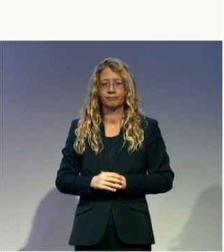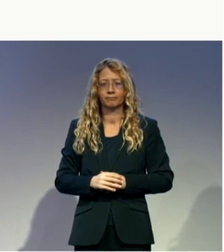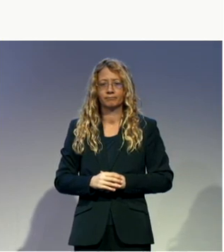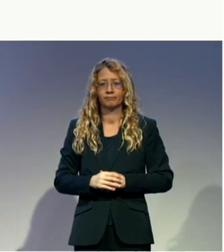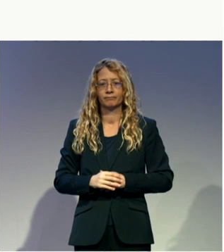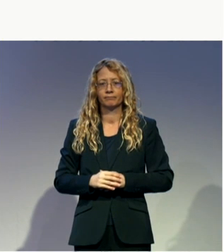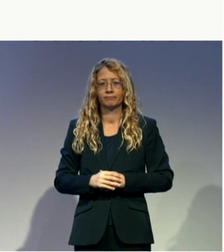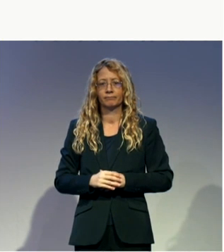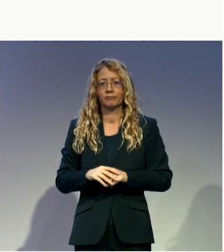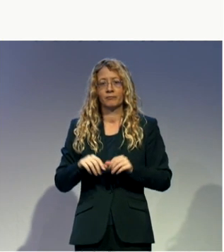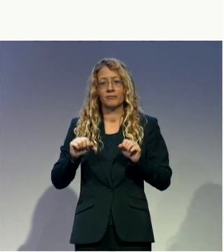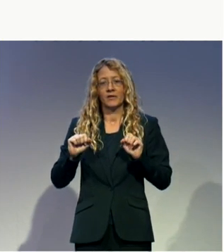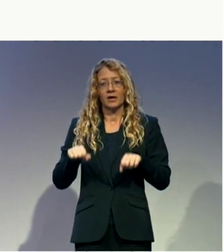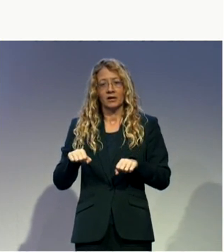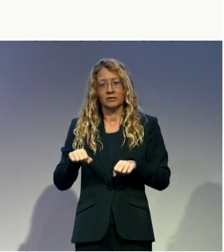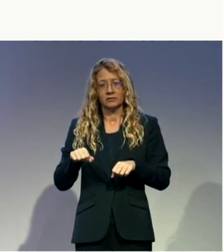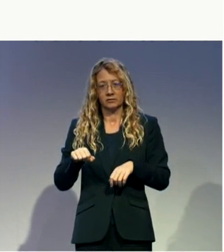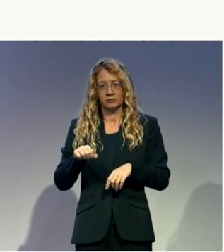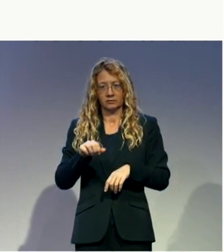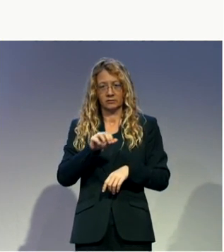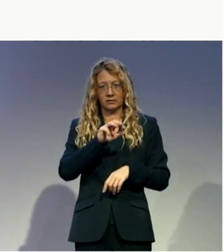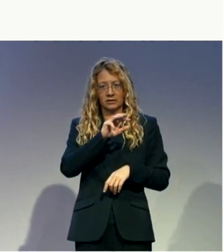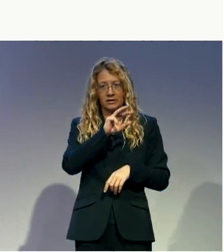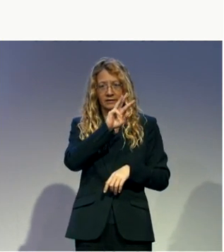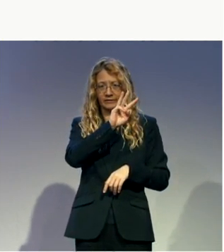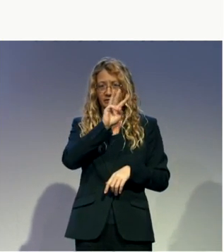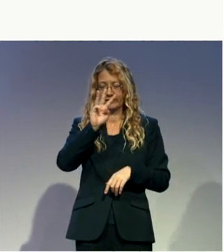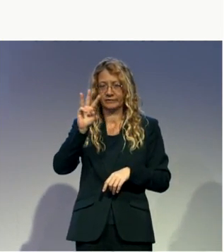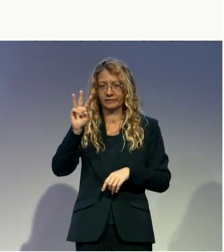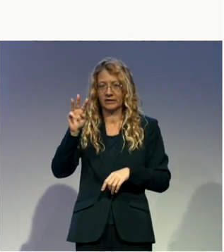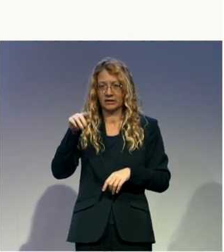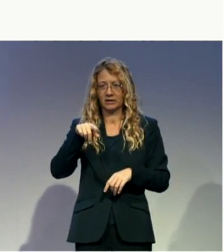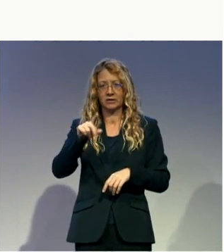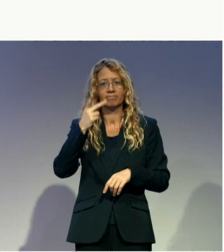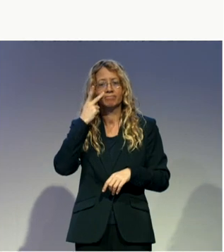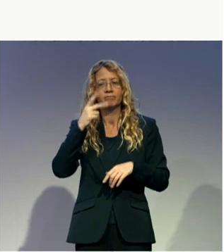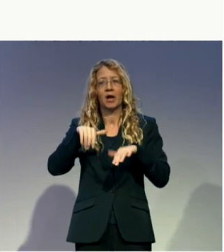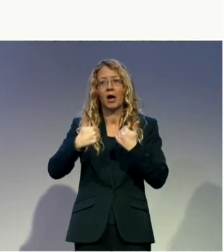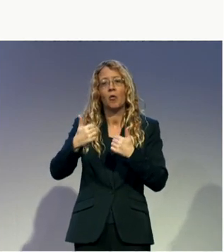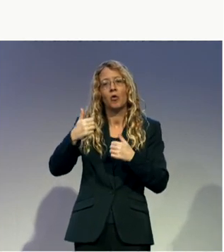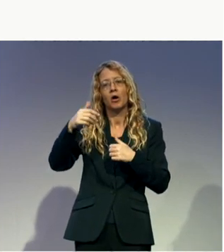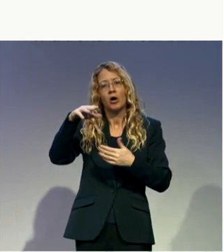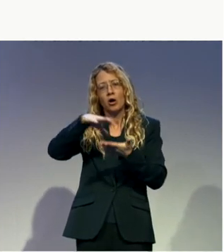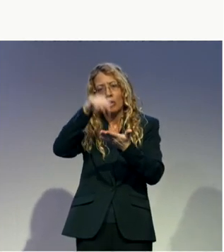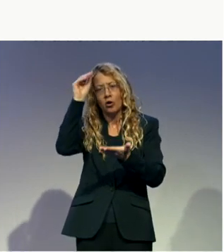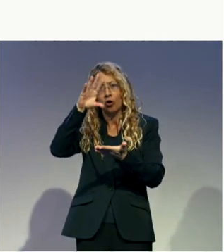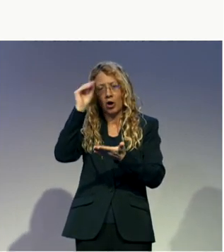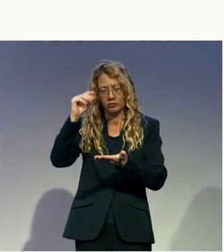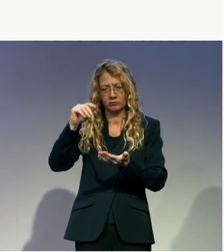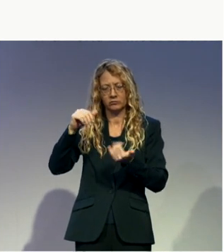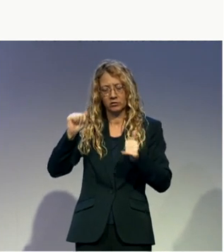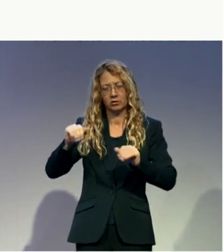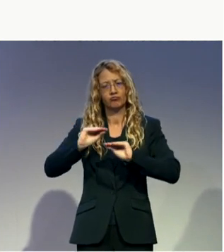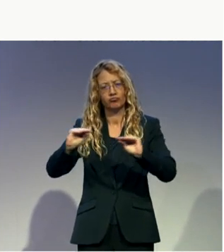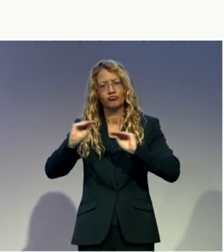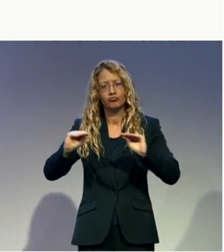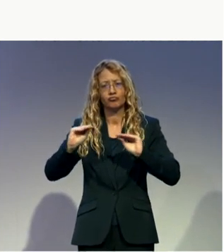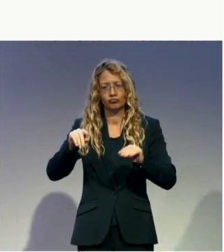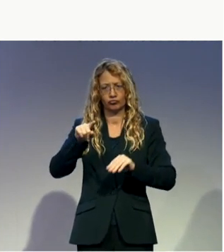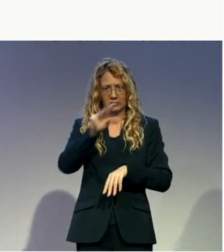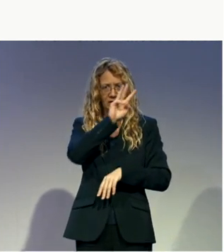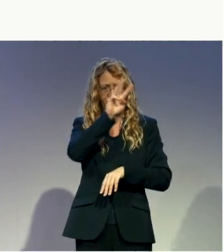read, our NGO has simply put up the money themselves to do that. But that's not a